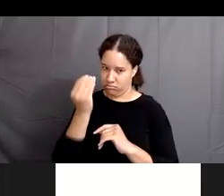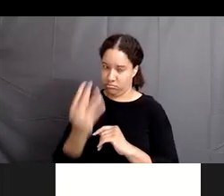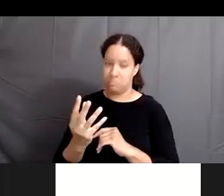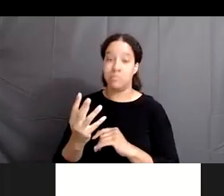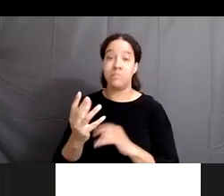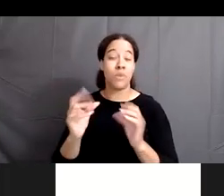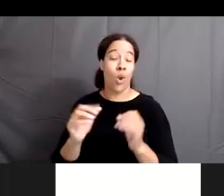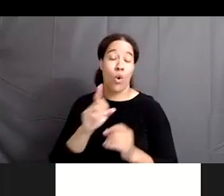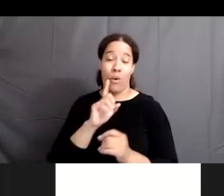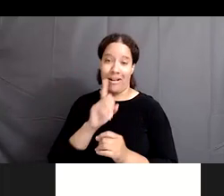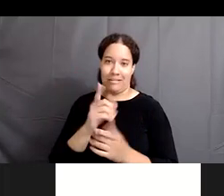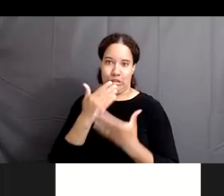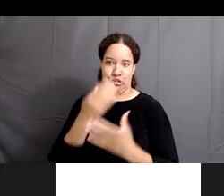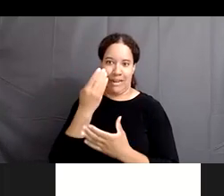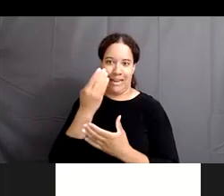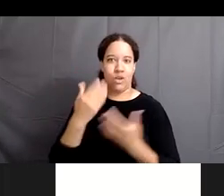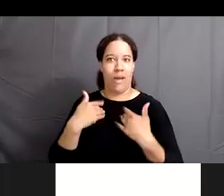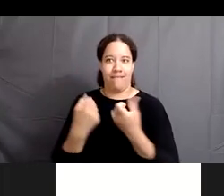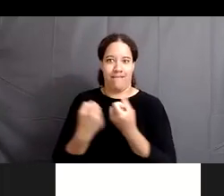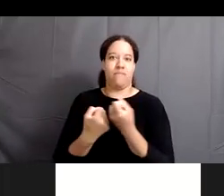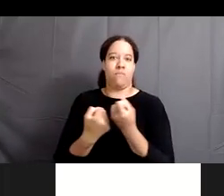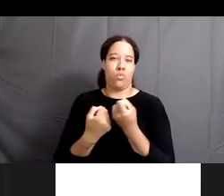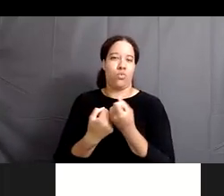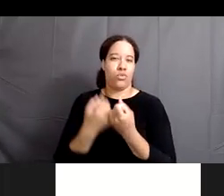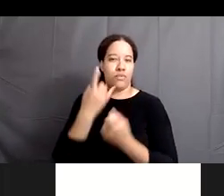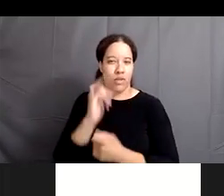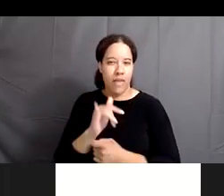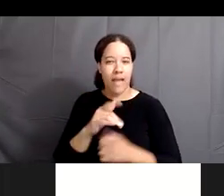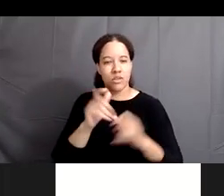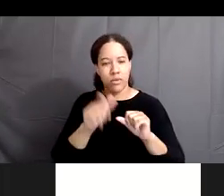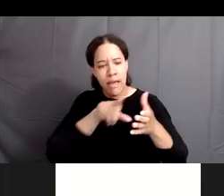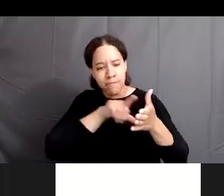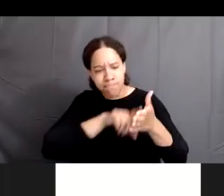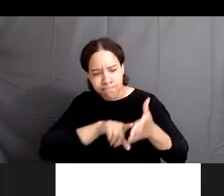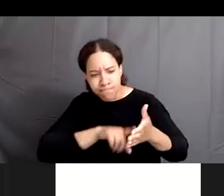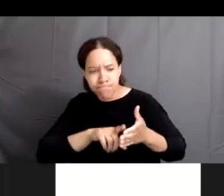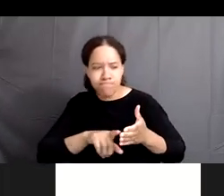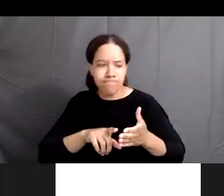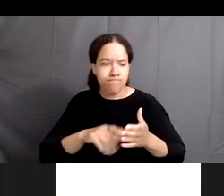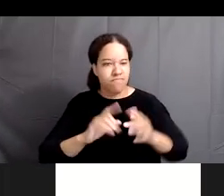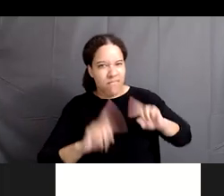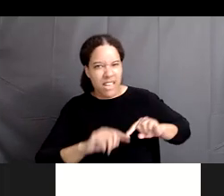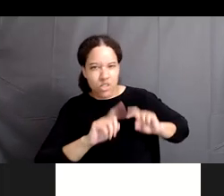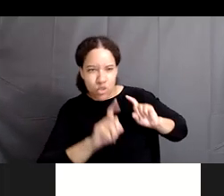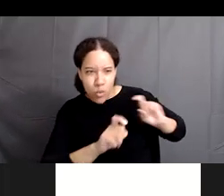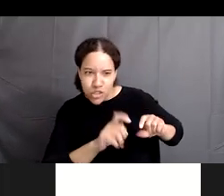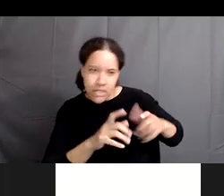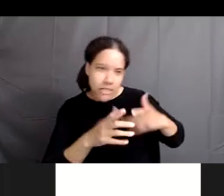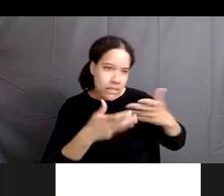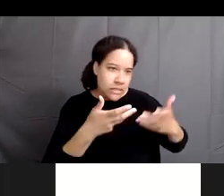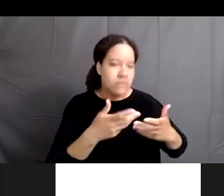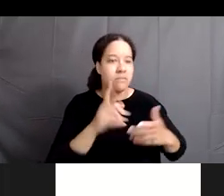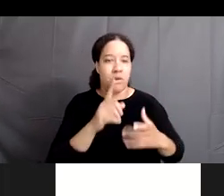have a supportive partner that can help, look into questions, be a supportive partner, find